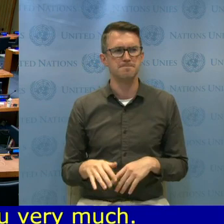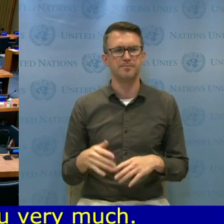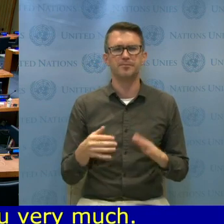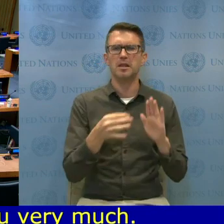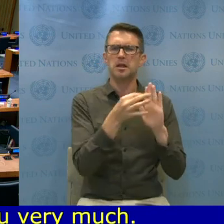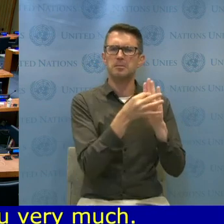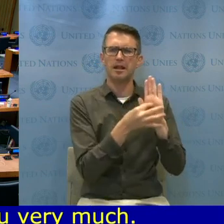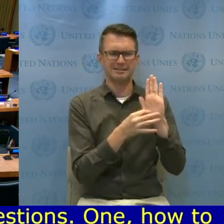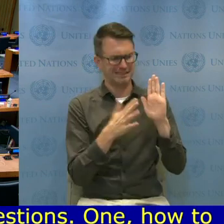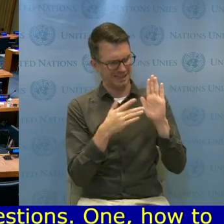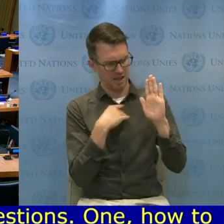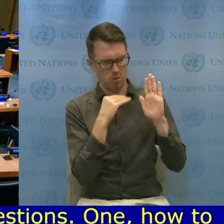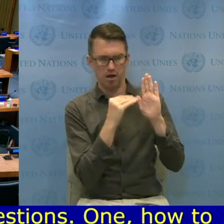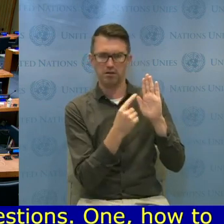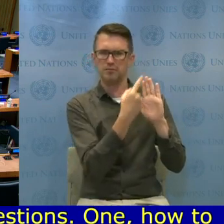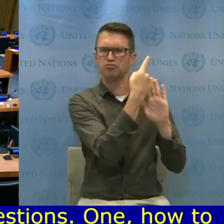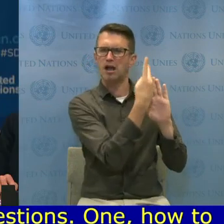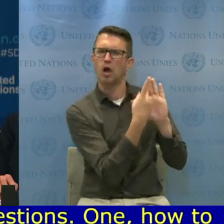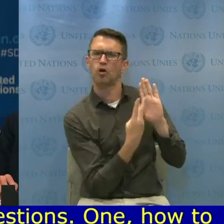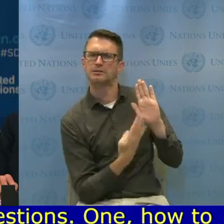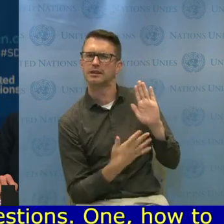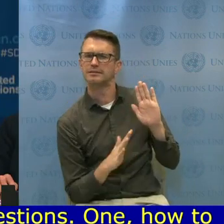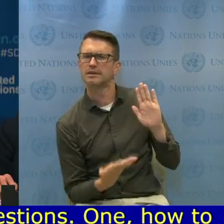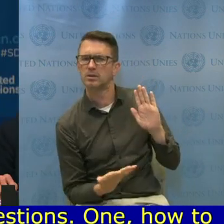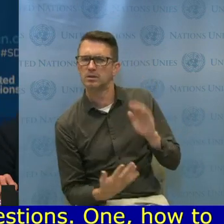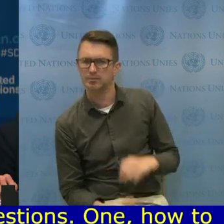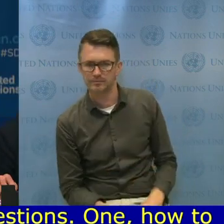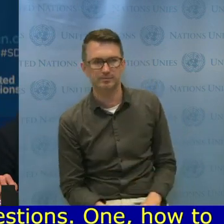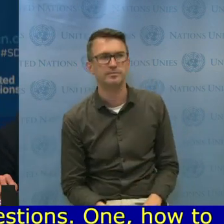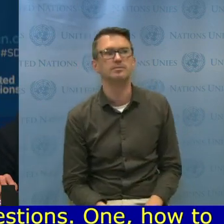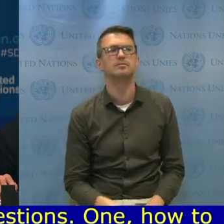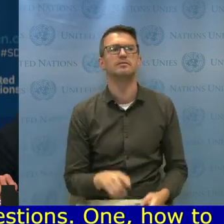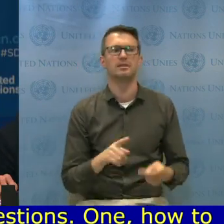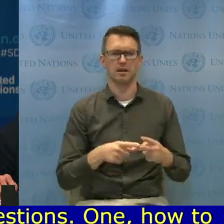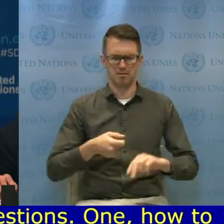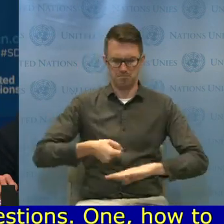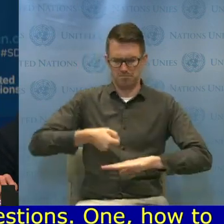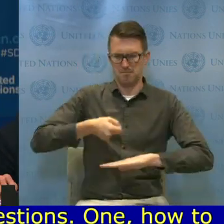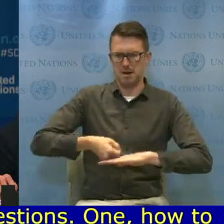to turn now to Jenny Rosa Damayanti first.